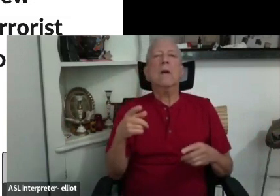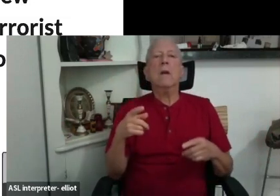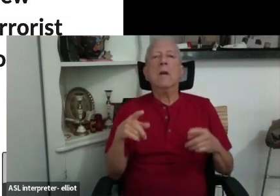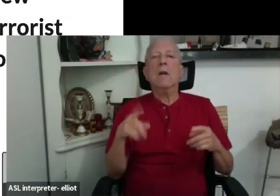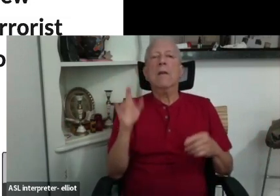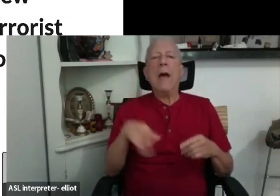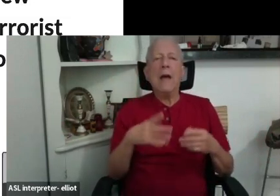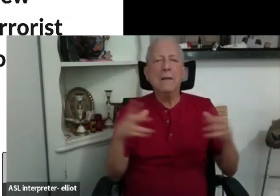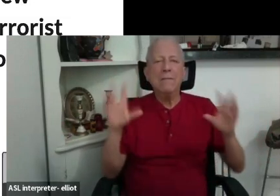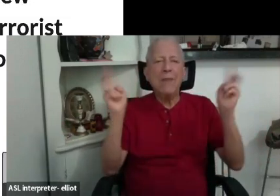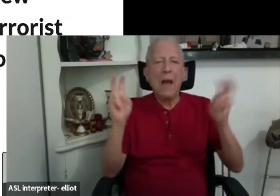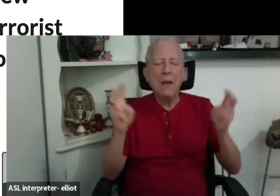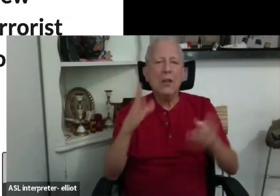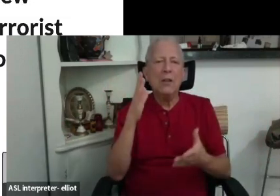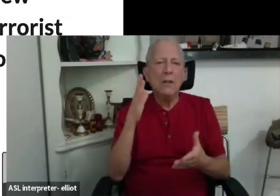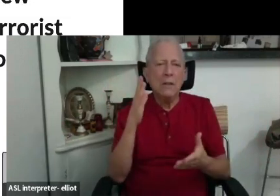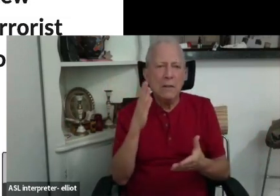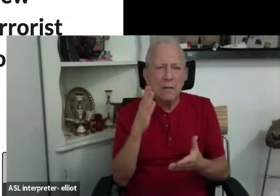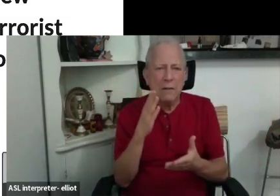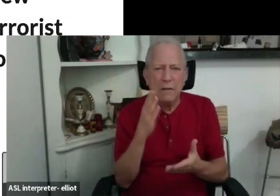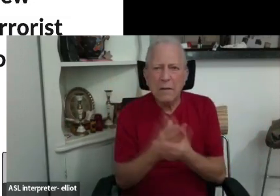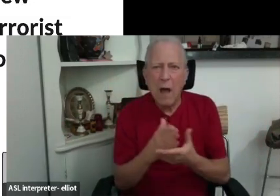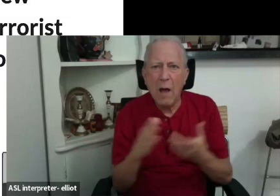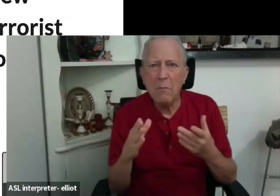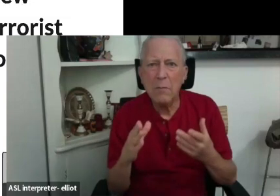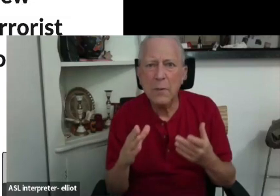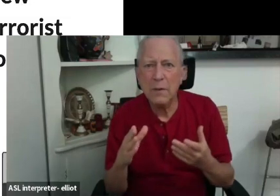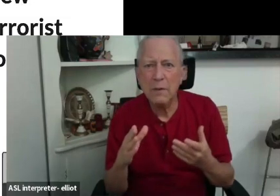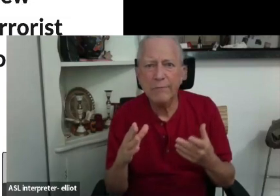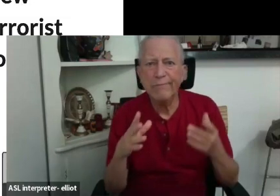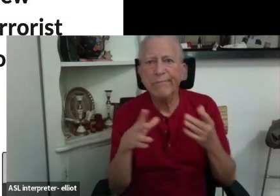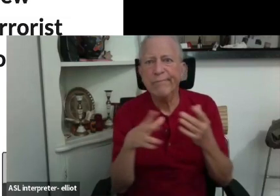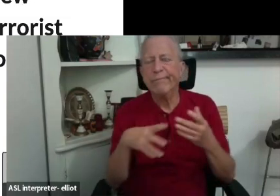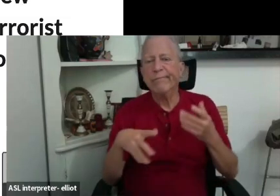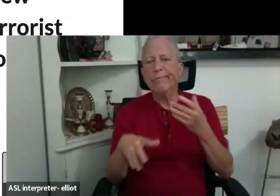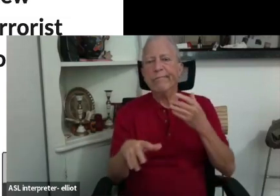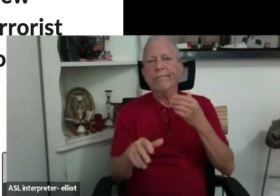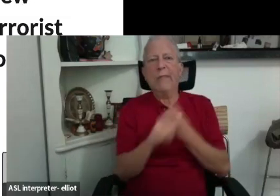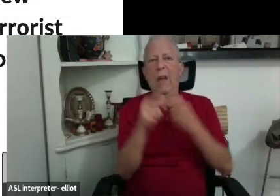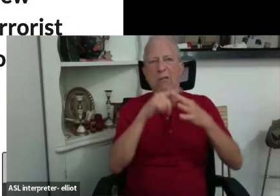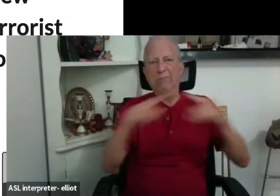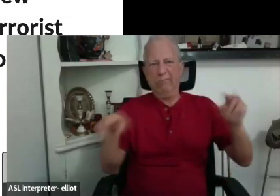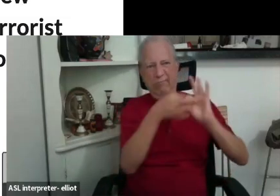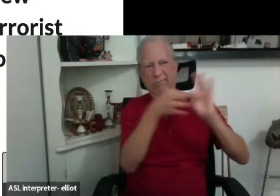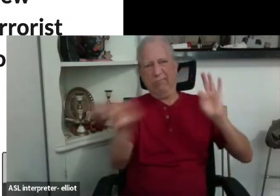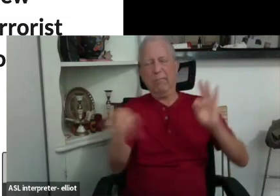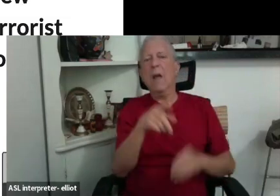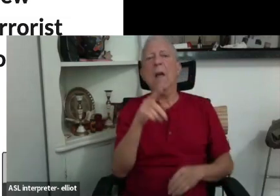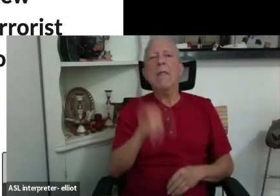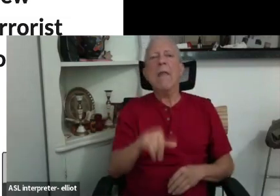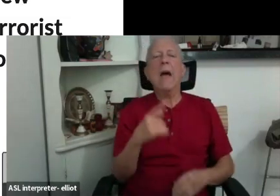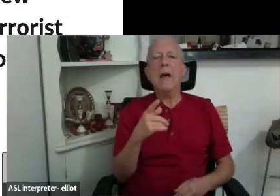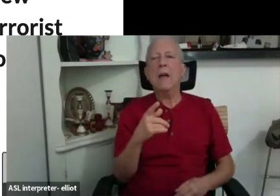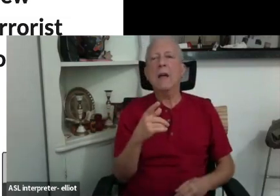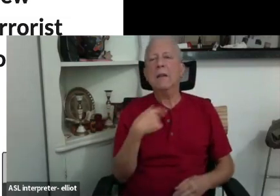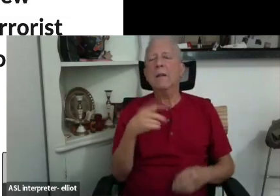Terror Financing and Tax Penalties on American Hostages. So in classic form, it tacks on